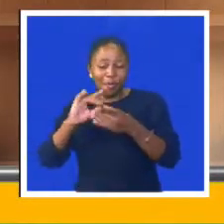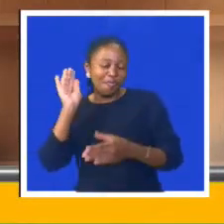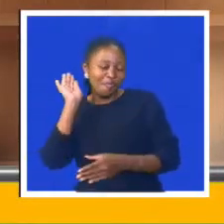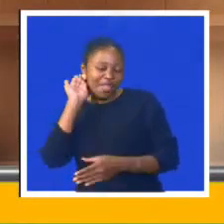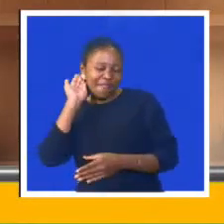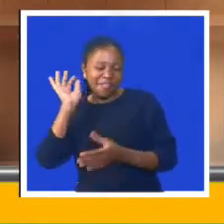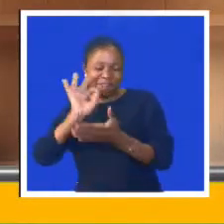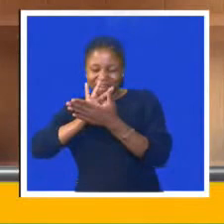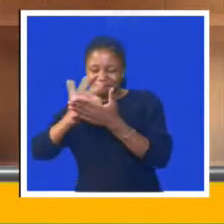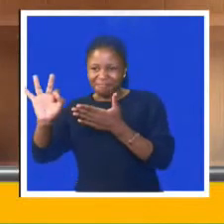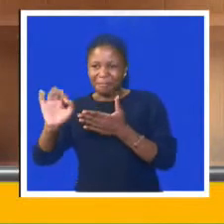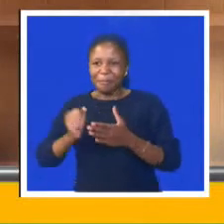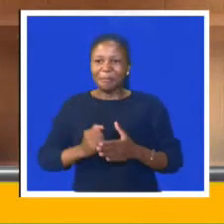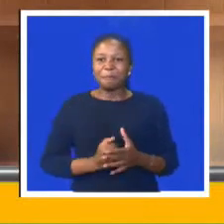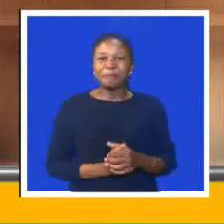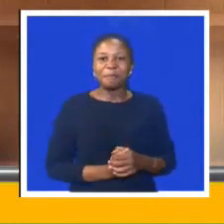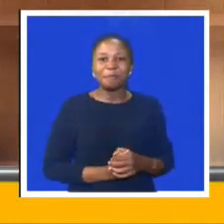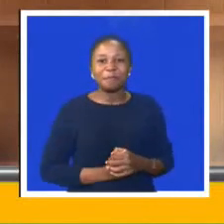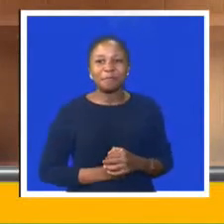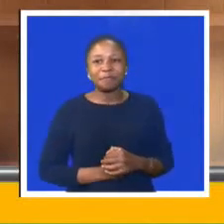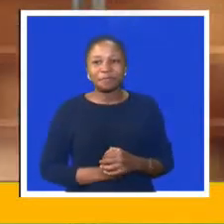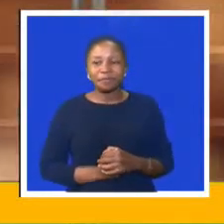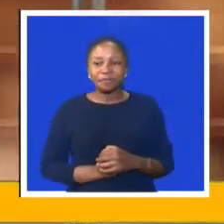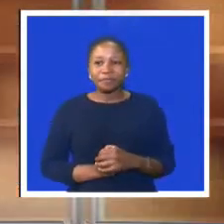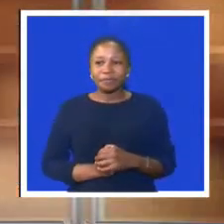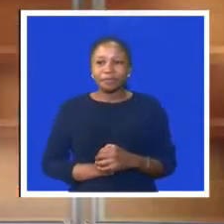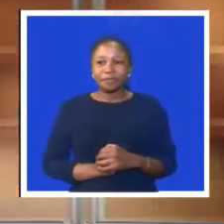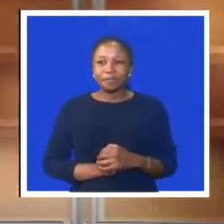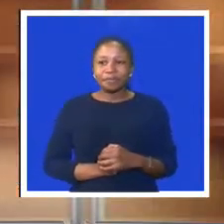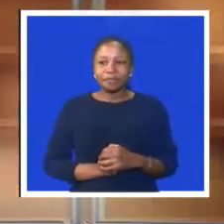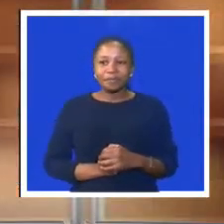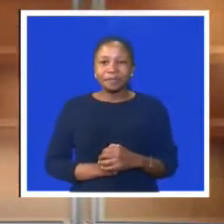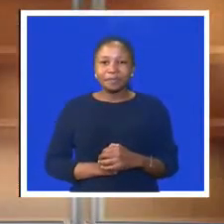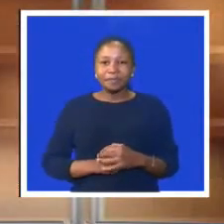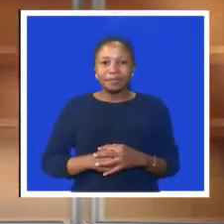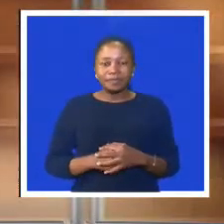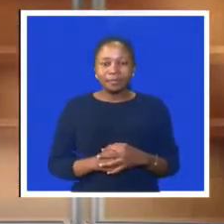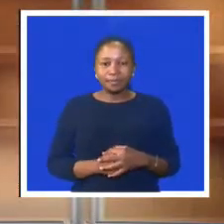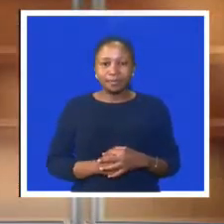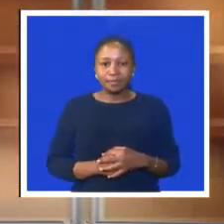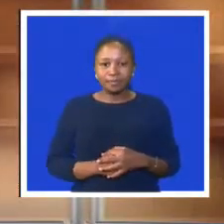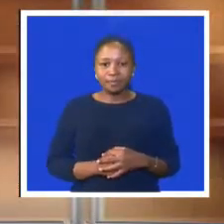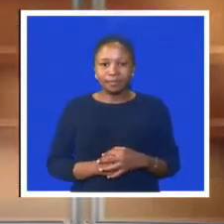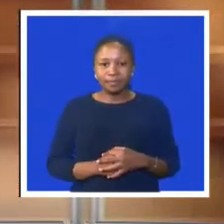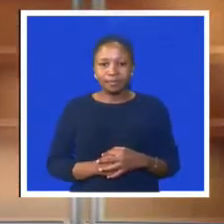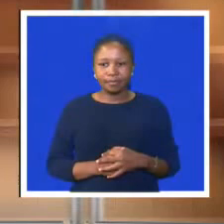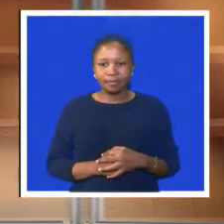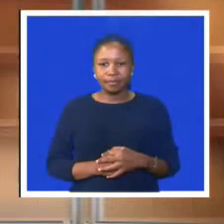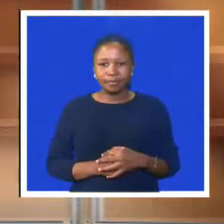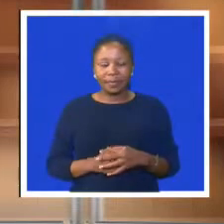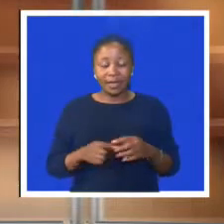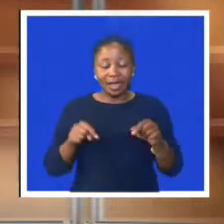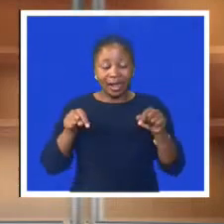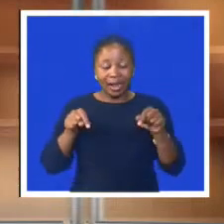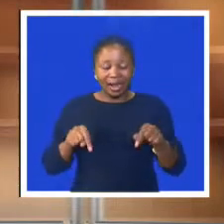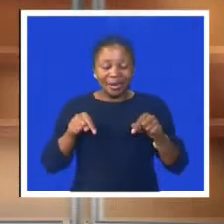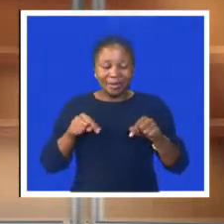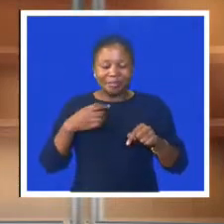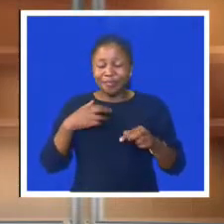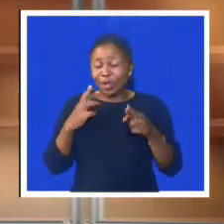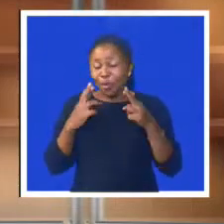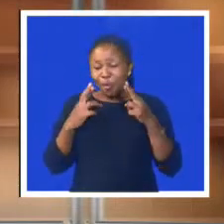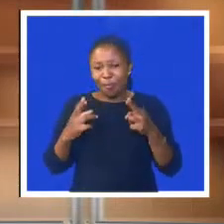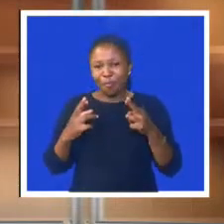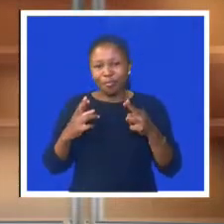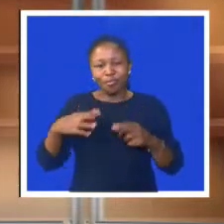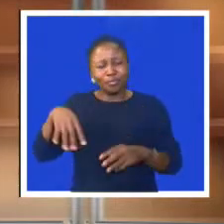wasting any time, you may begin your lesson. Okay, dear learner, I hope you are well at home, and